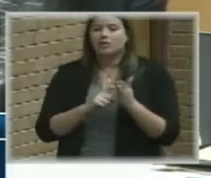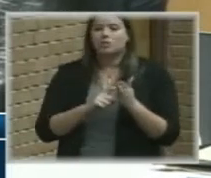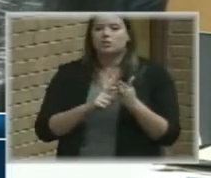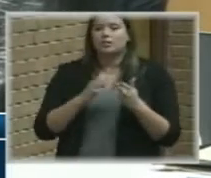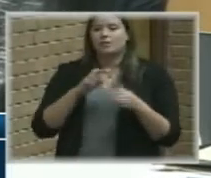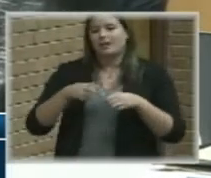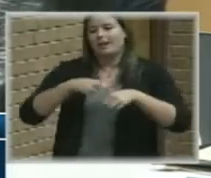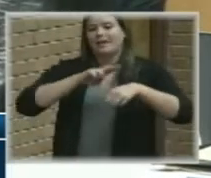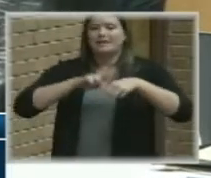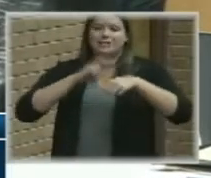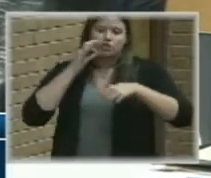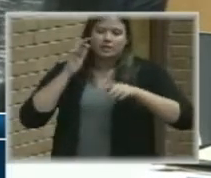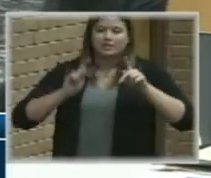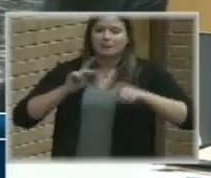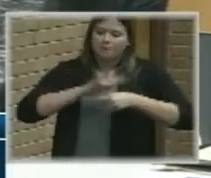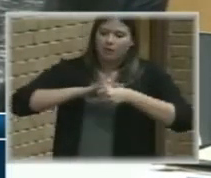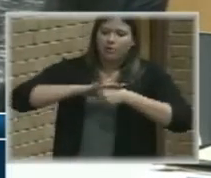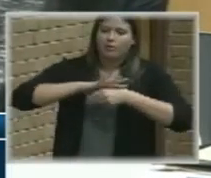of the area.